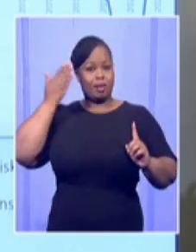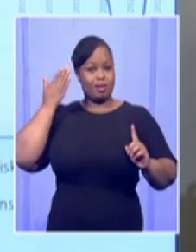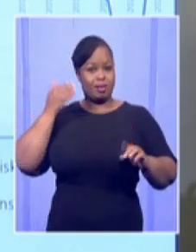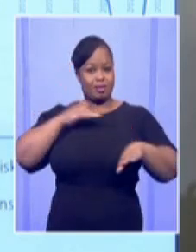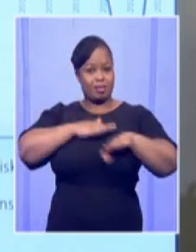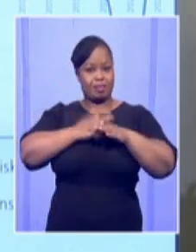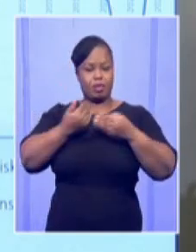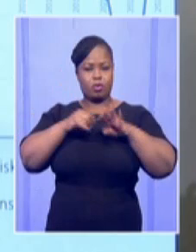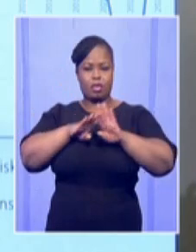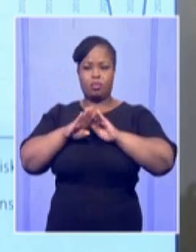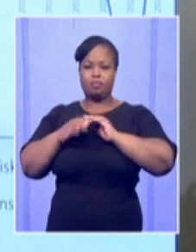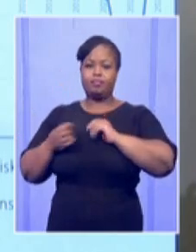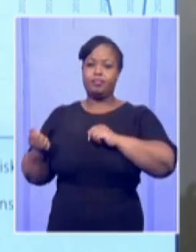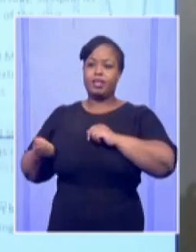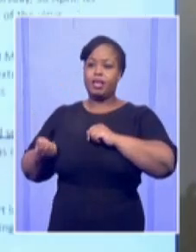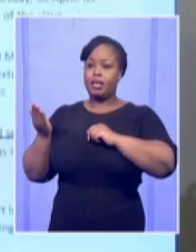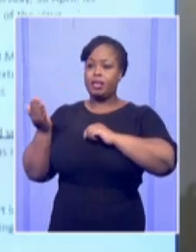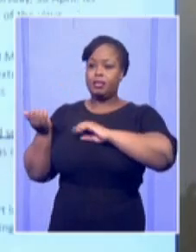go to the next slide, please.